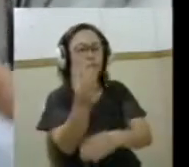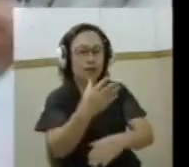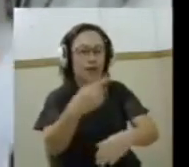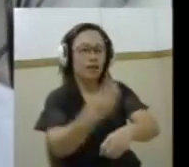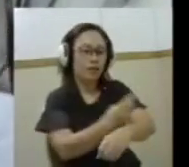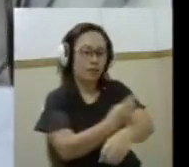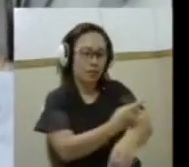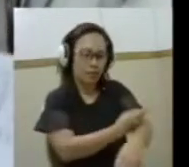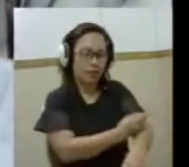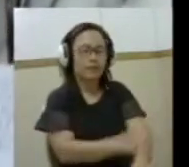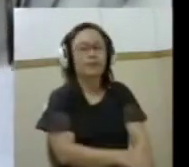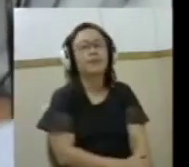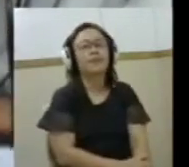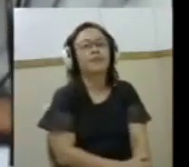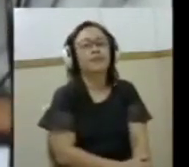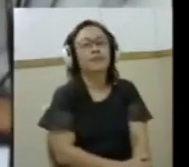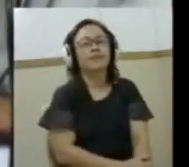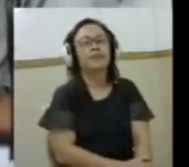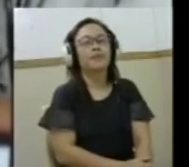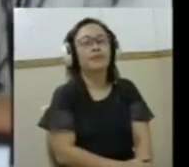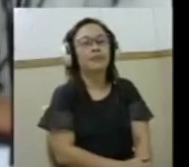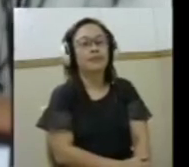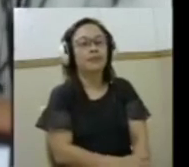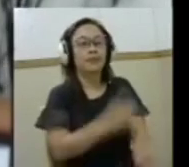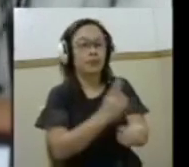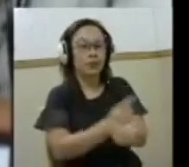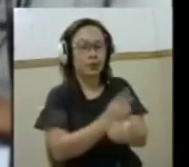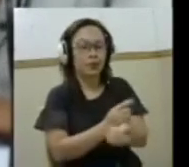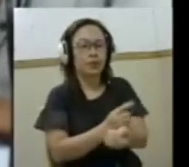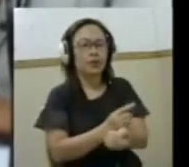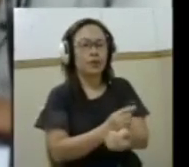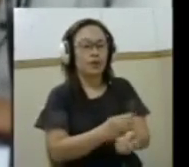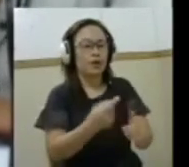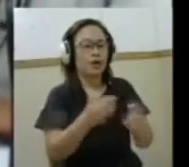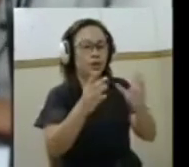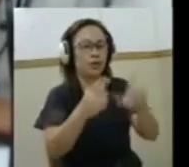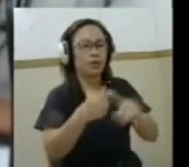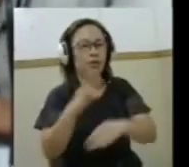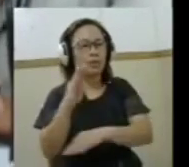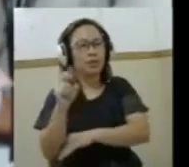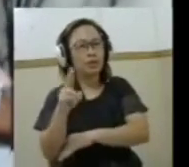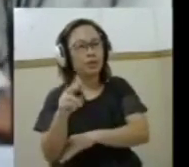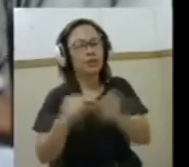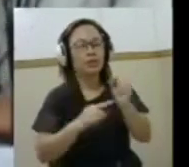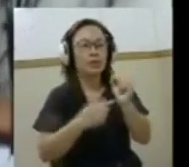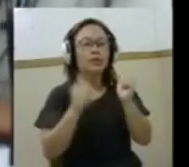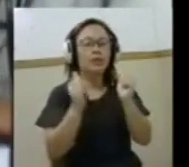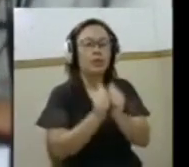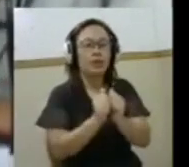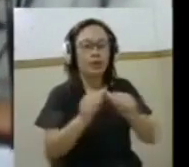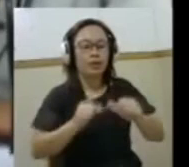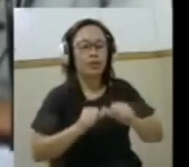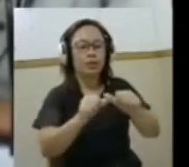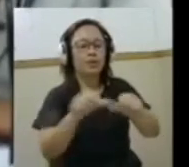true, Ma'am Ange. Actually, Dr. Tan have also give his advice to those who are just starting in research. He said that continue